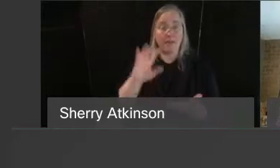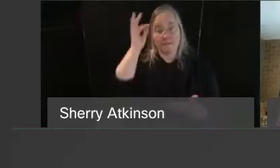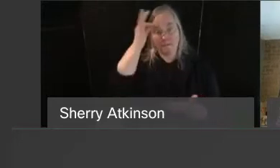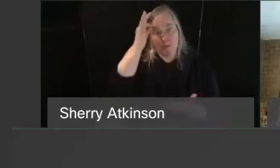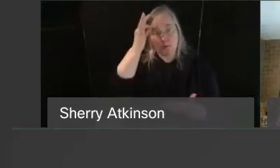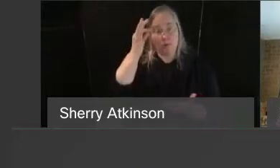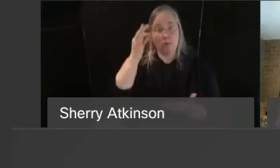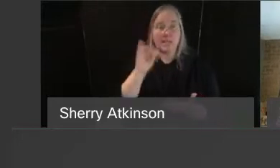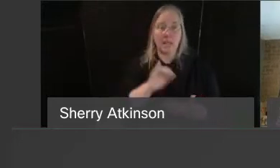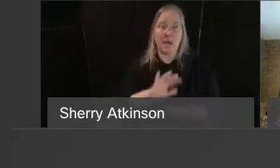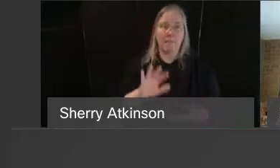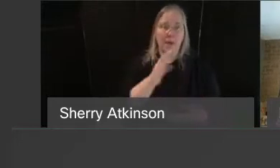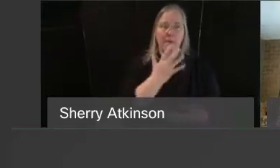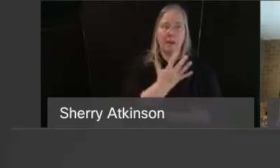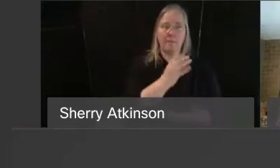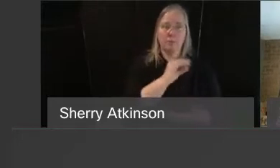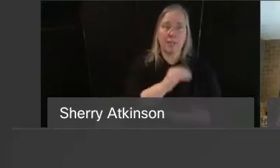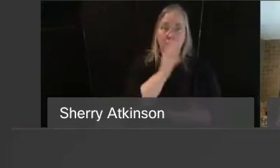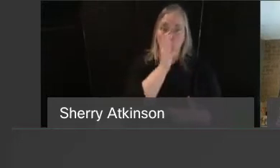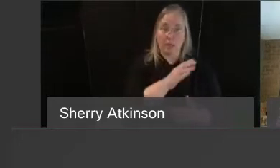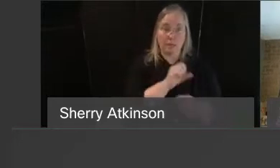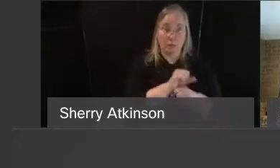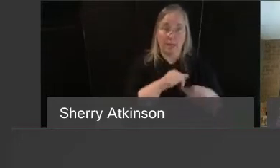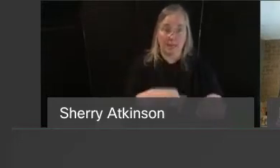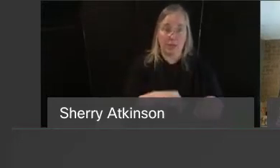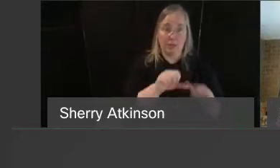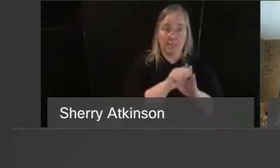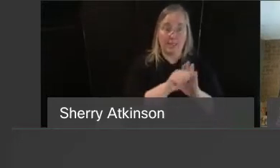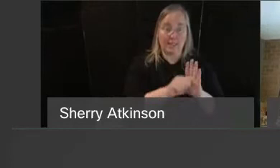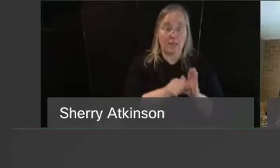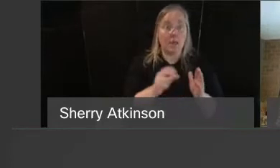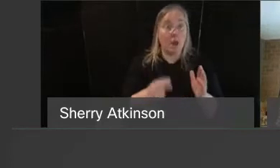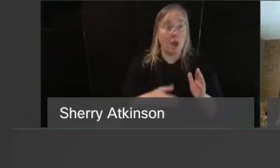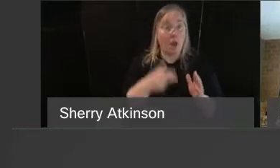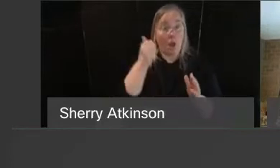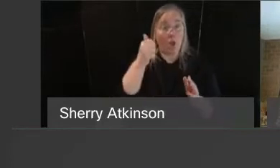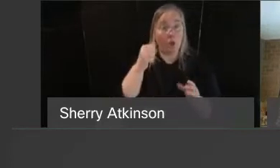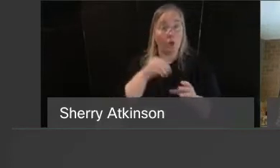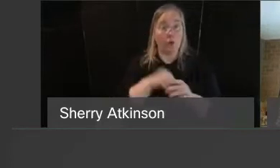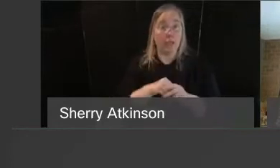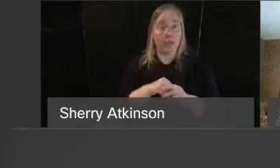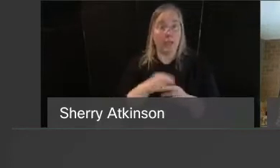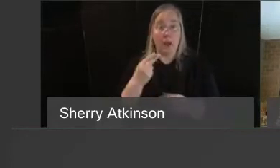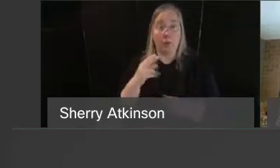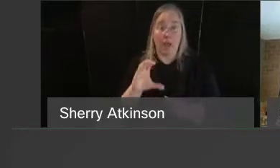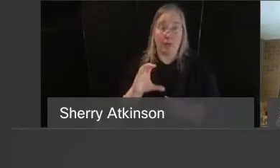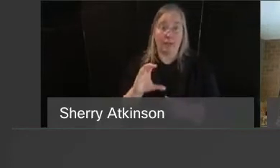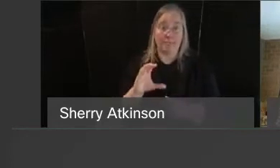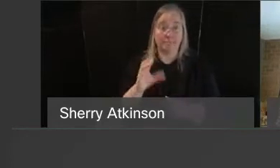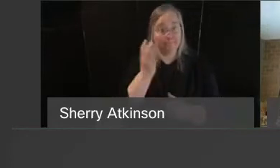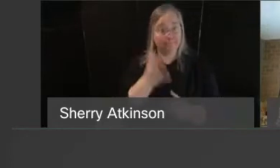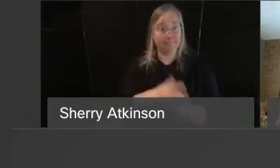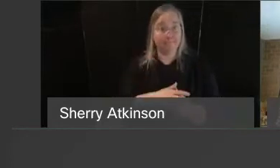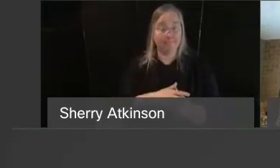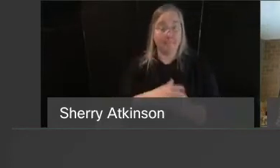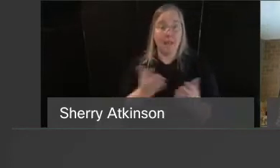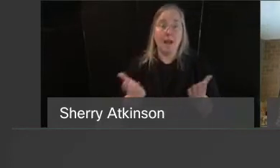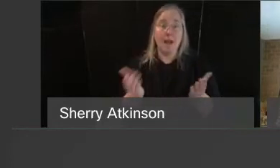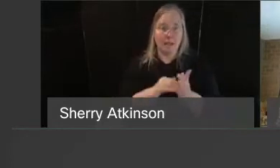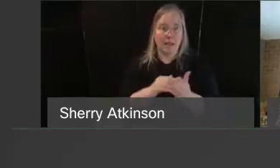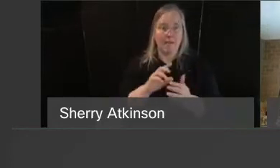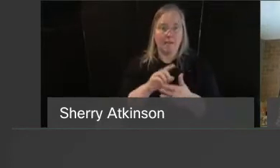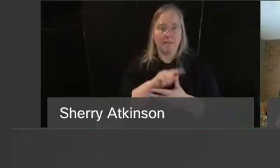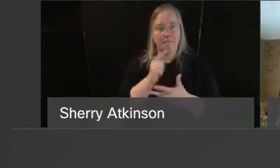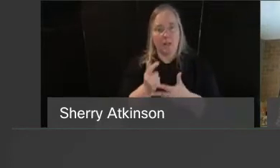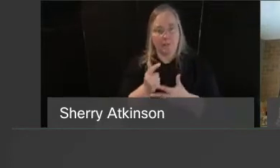direct employment here in the state, even much higher in Howard County. Again, followed by